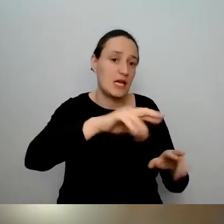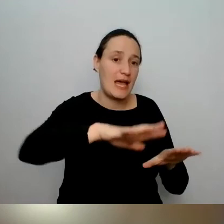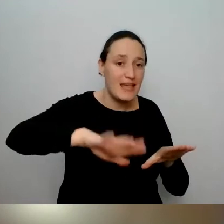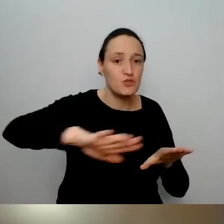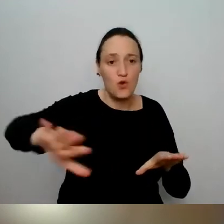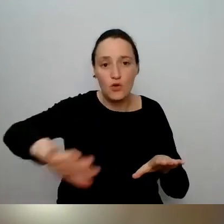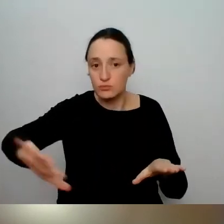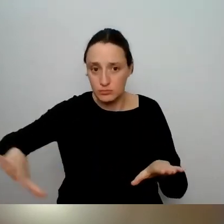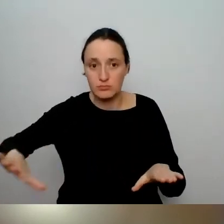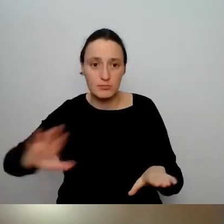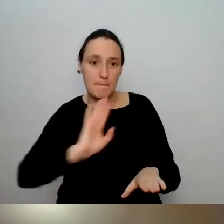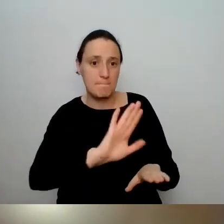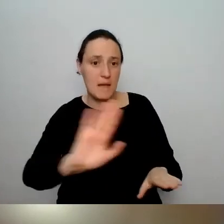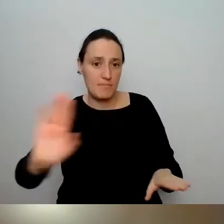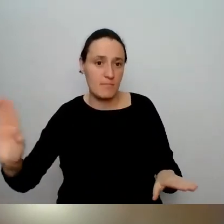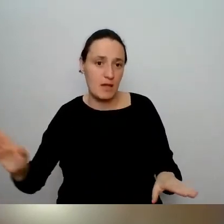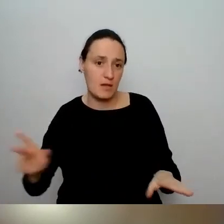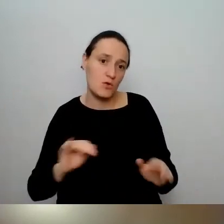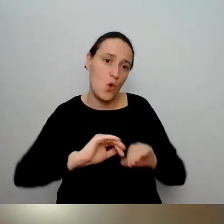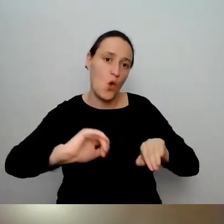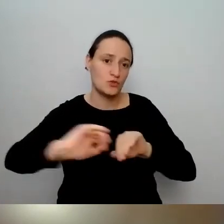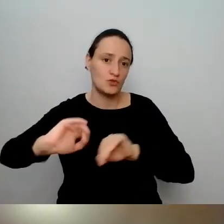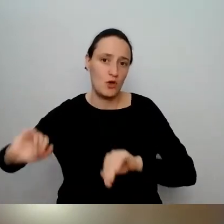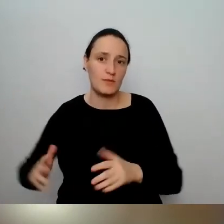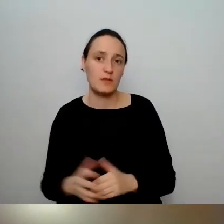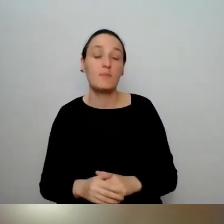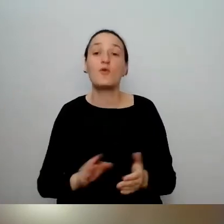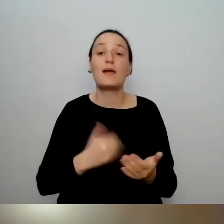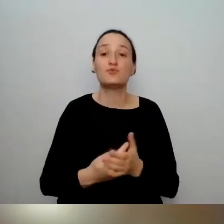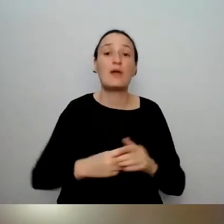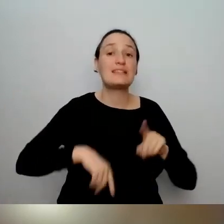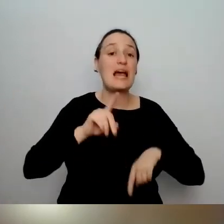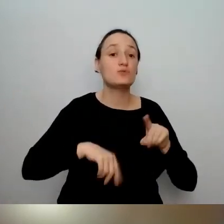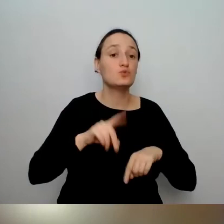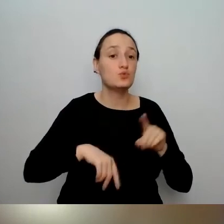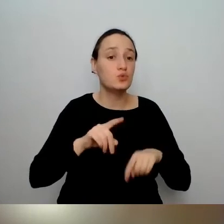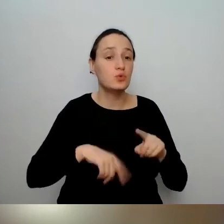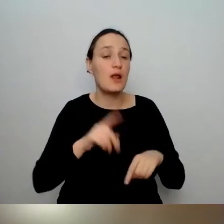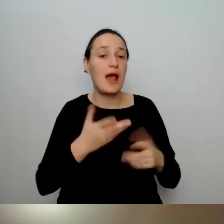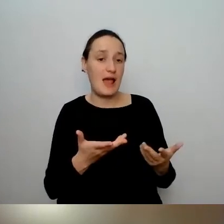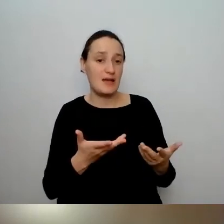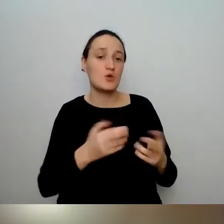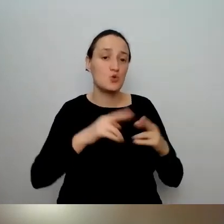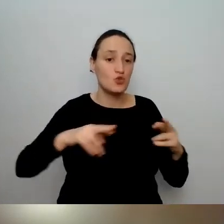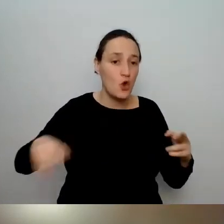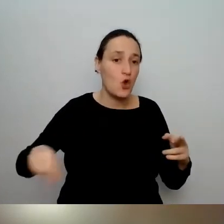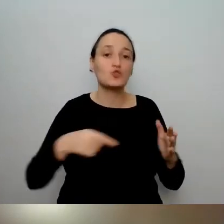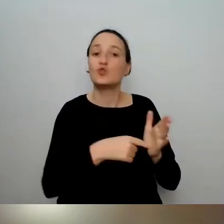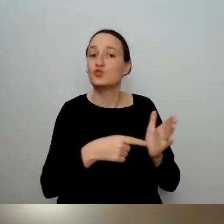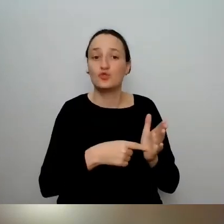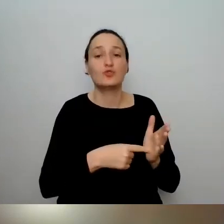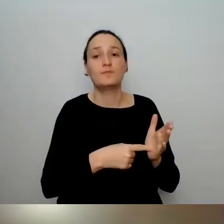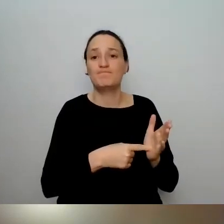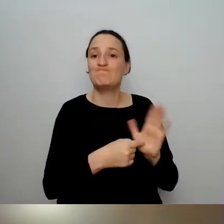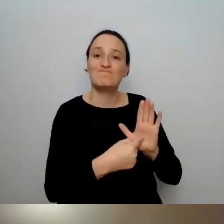as you know the nature diversity law could be defined as to just be on the land structure